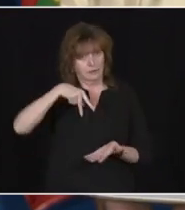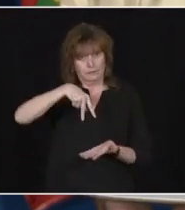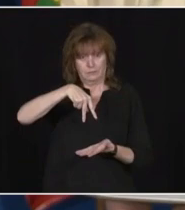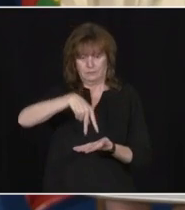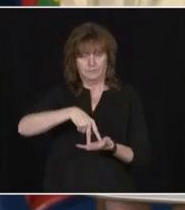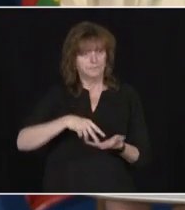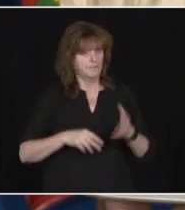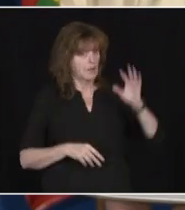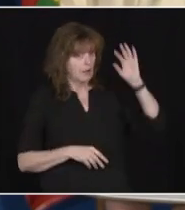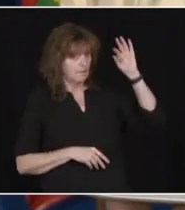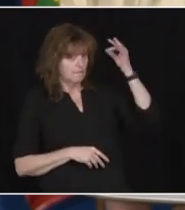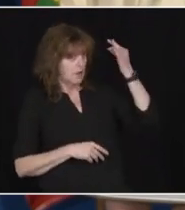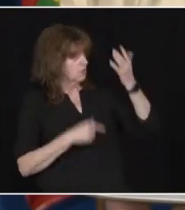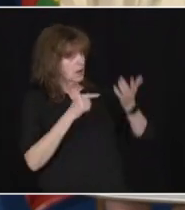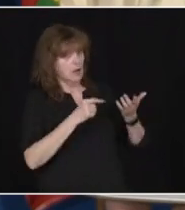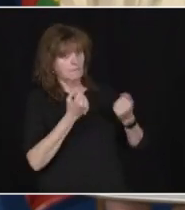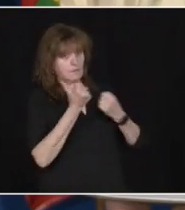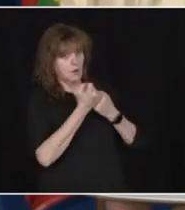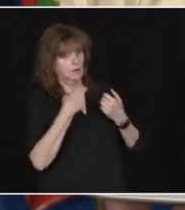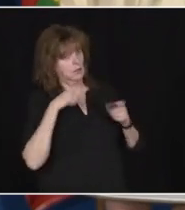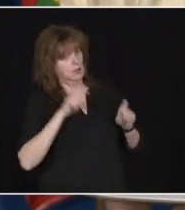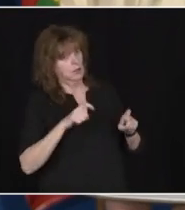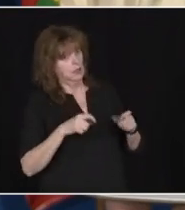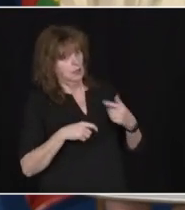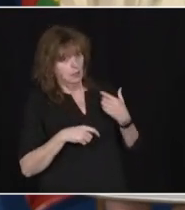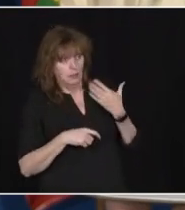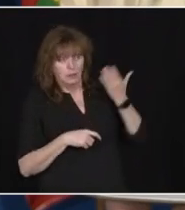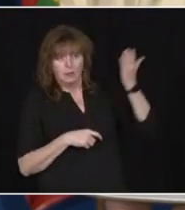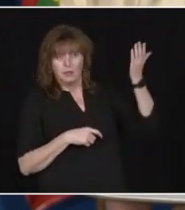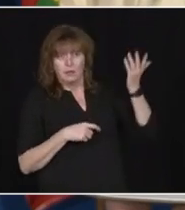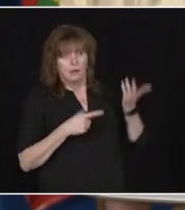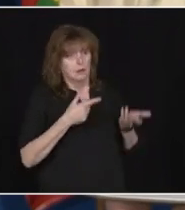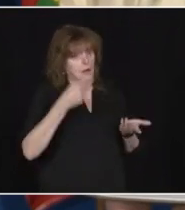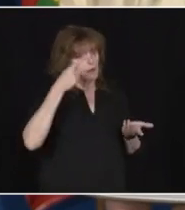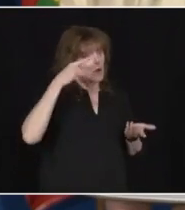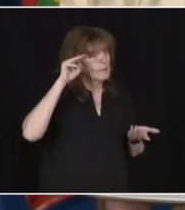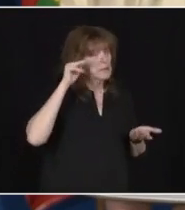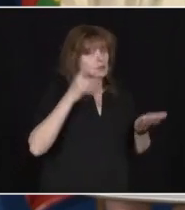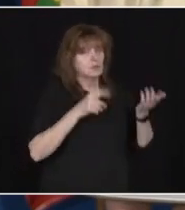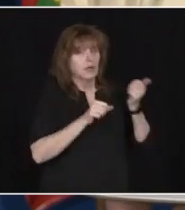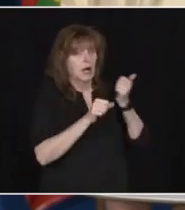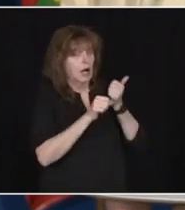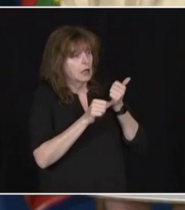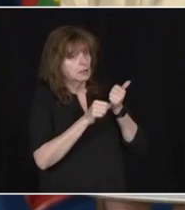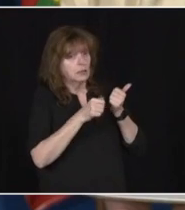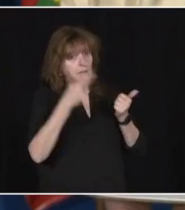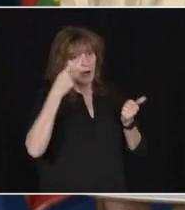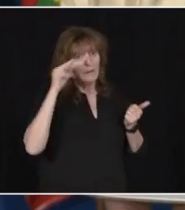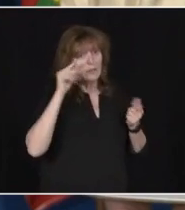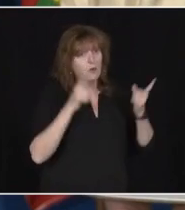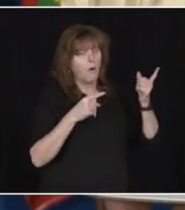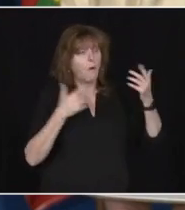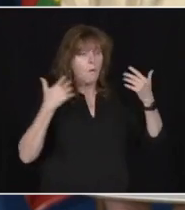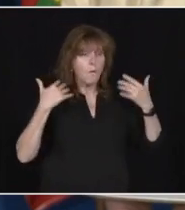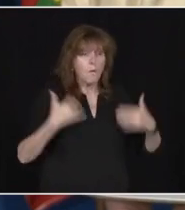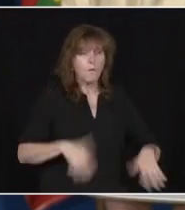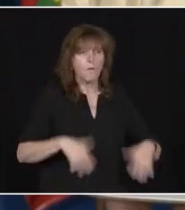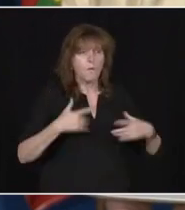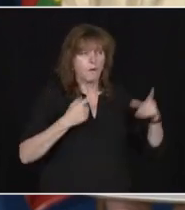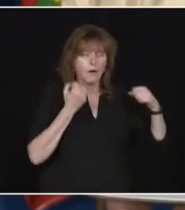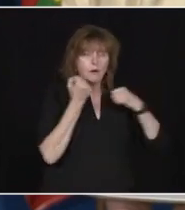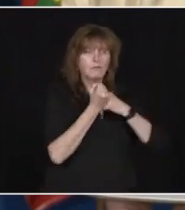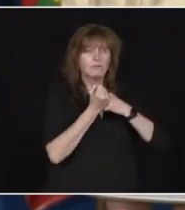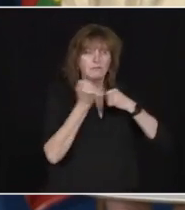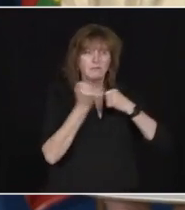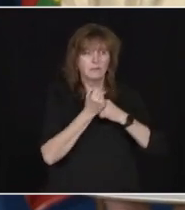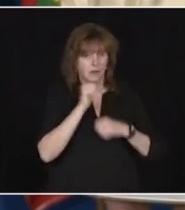incredible. You know, the Deputy Prime Minister and the Prime Minister, they have constantly responded, not just to myself, but other